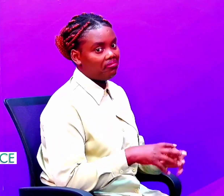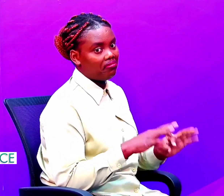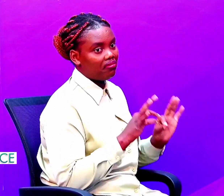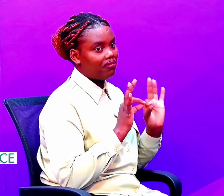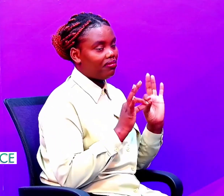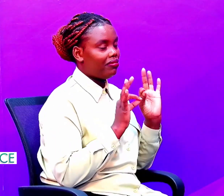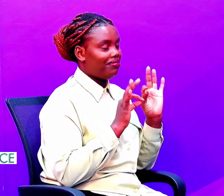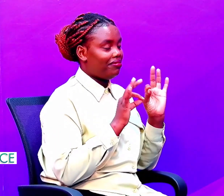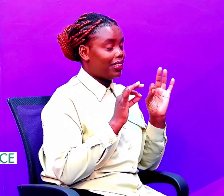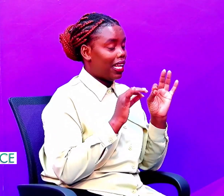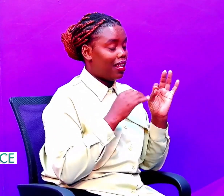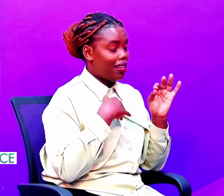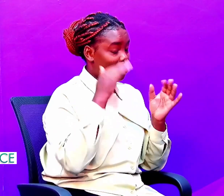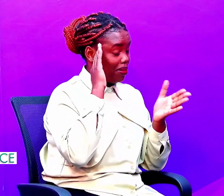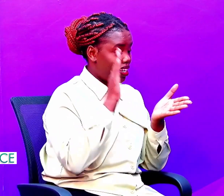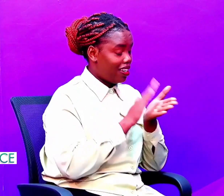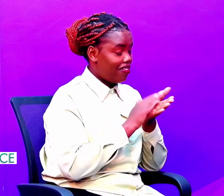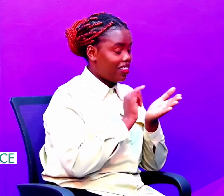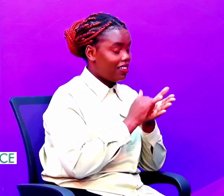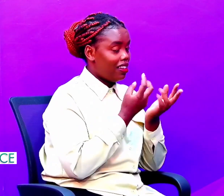Okay, thank you.